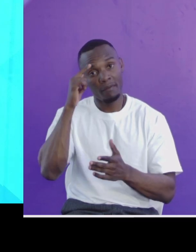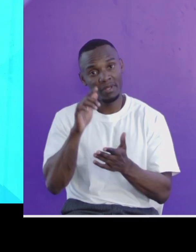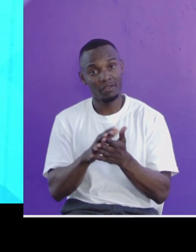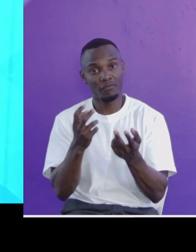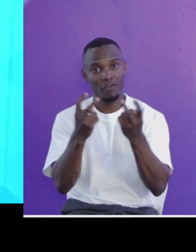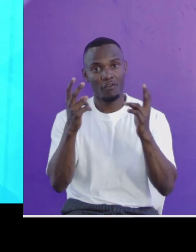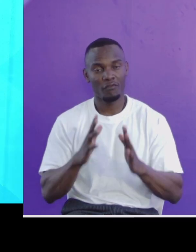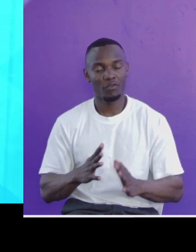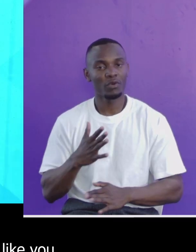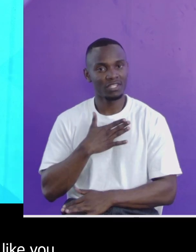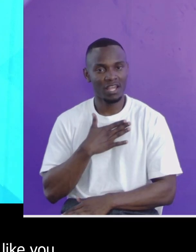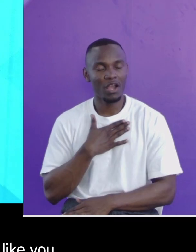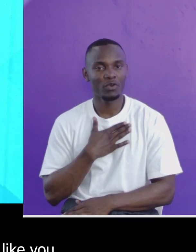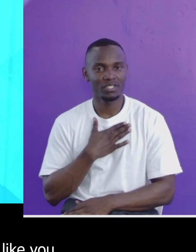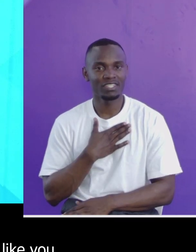viewers,